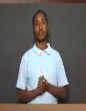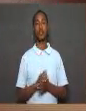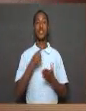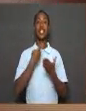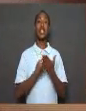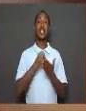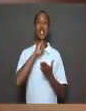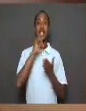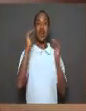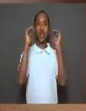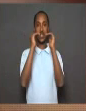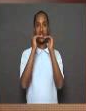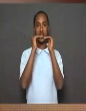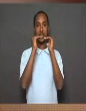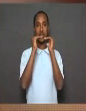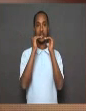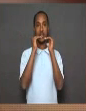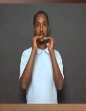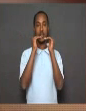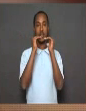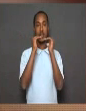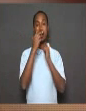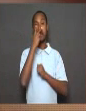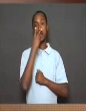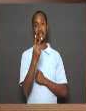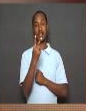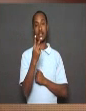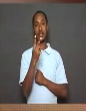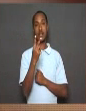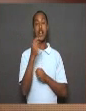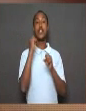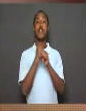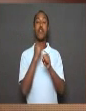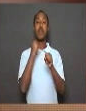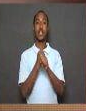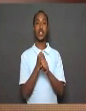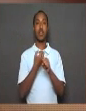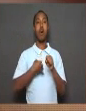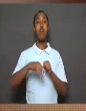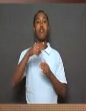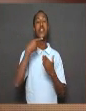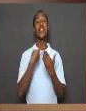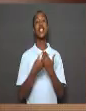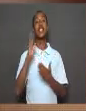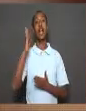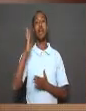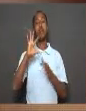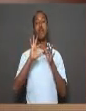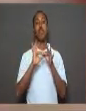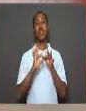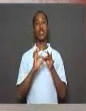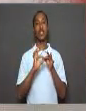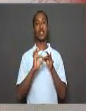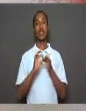This equation hypothetically represents the formation of this type of bond.